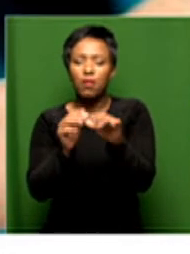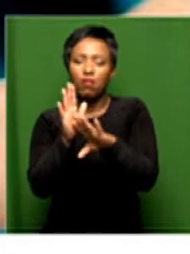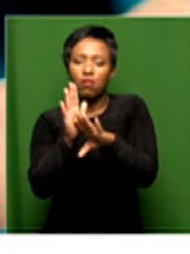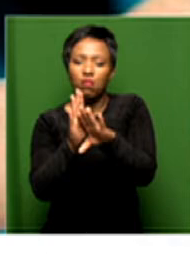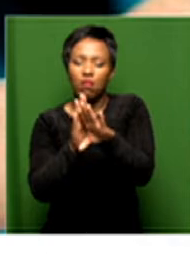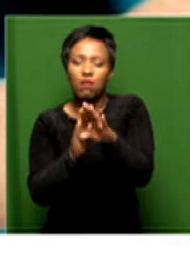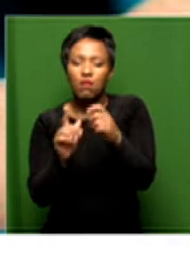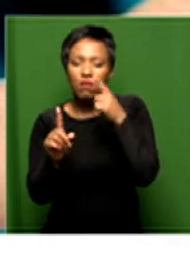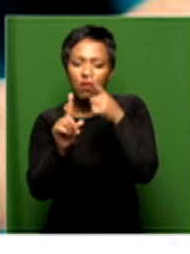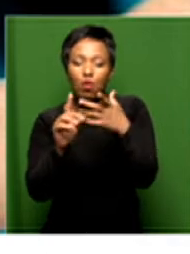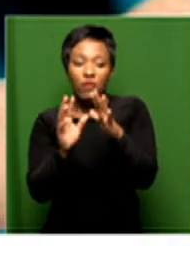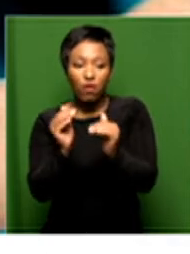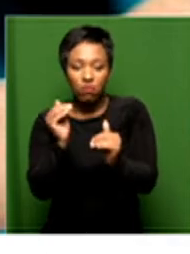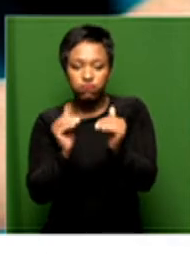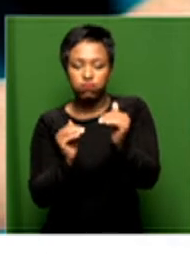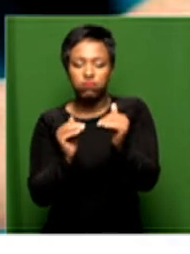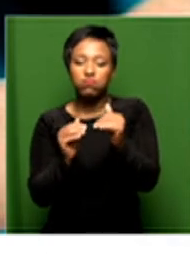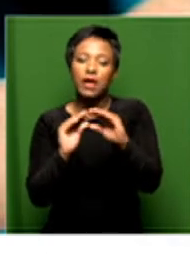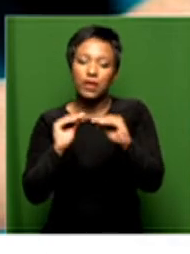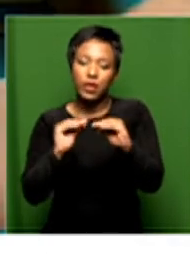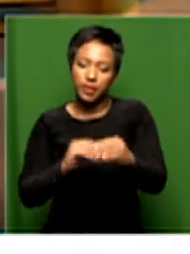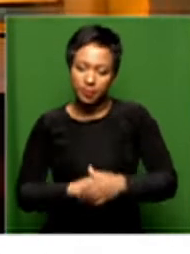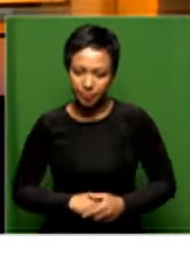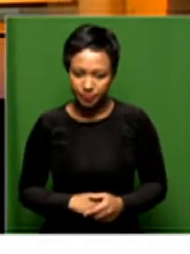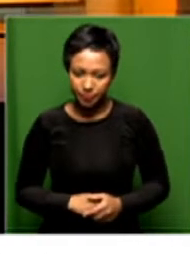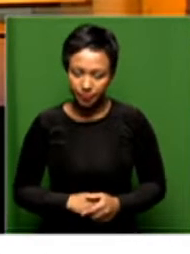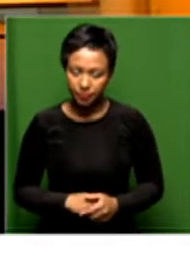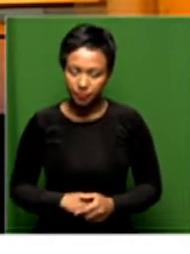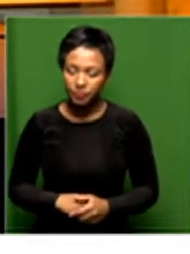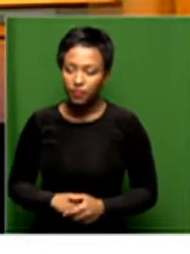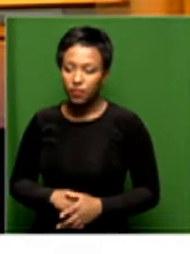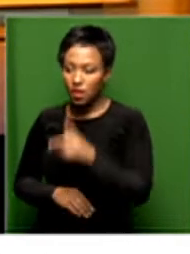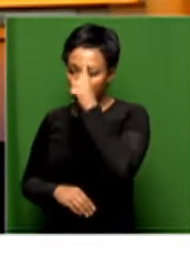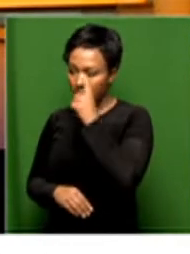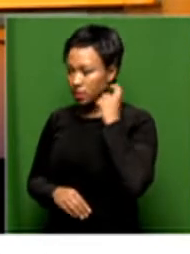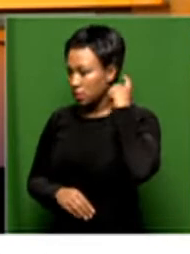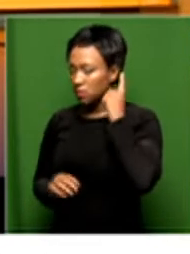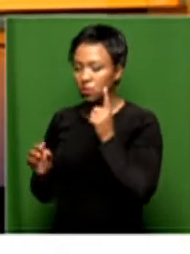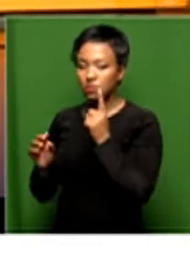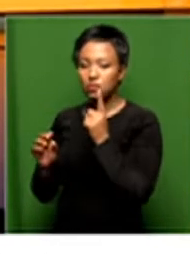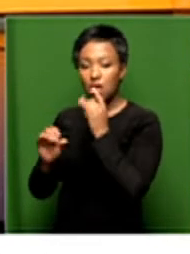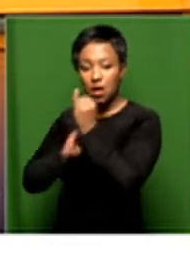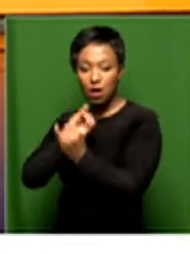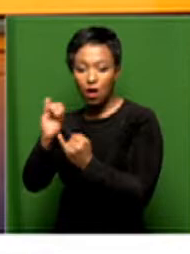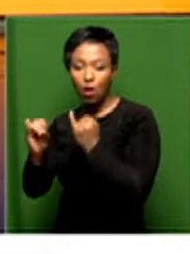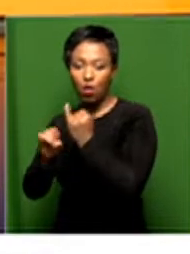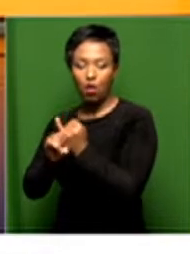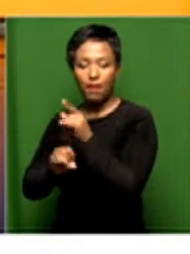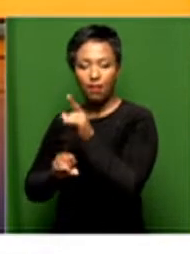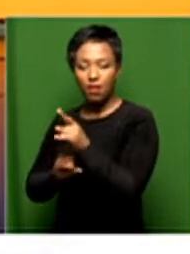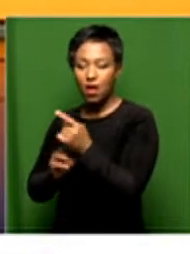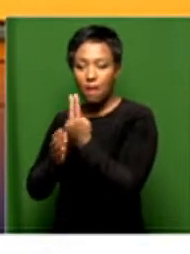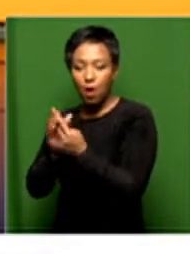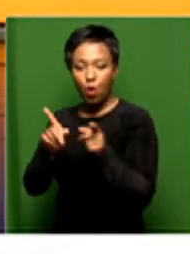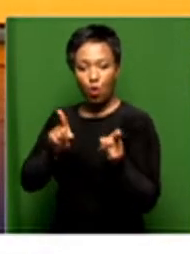which talks about quality education. And just taking cognizance of the global scale that both entities